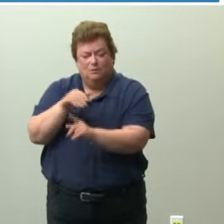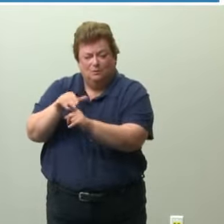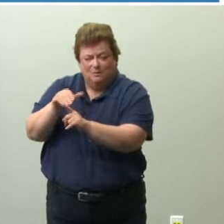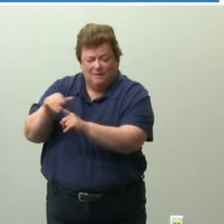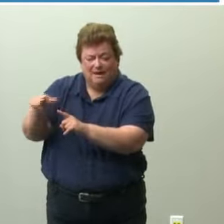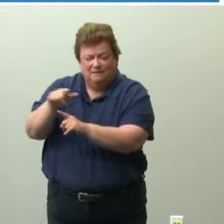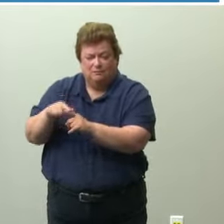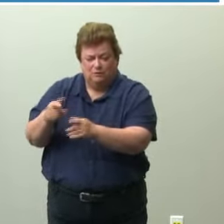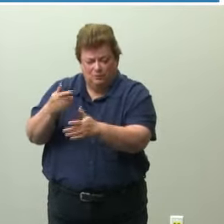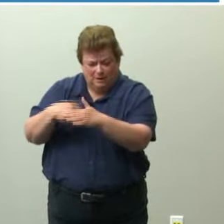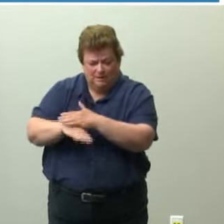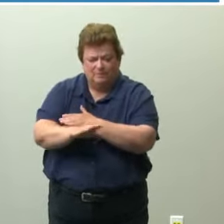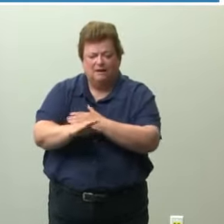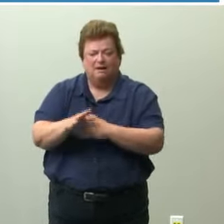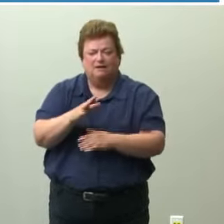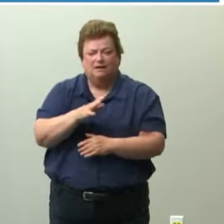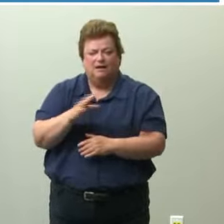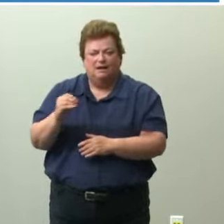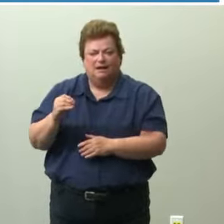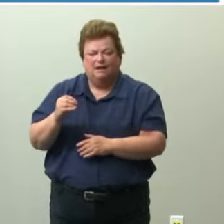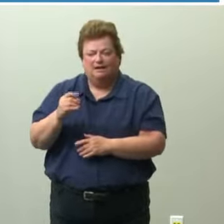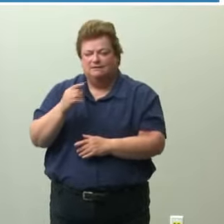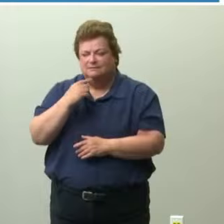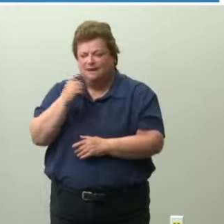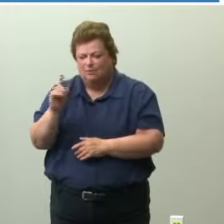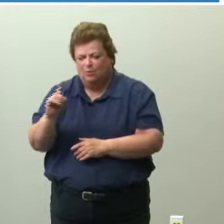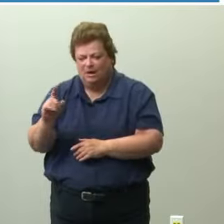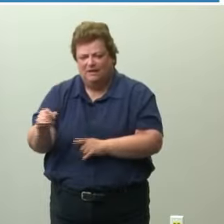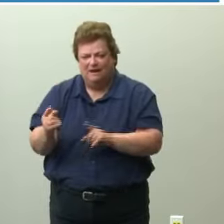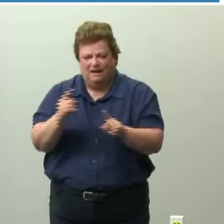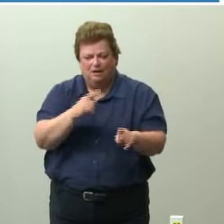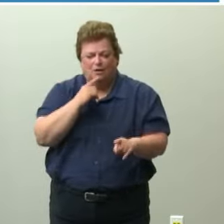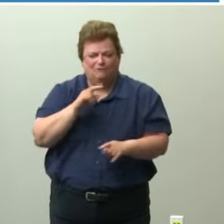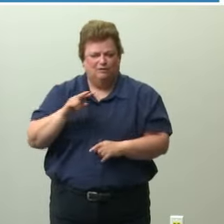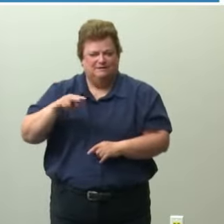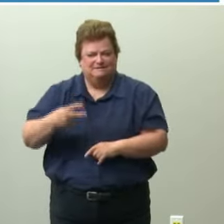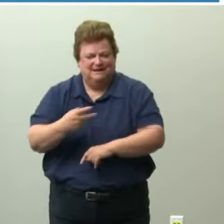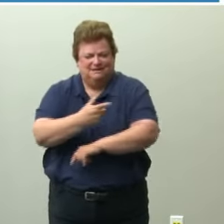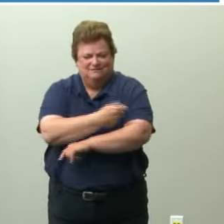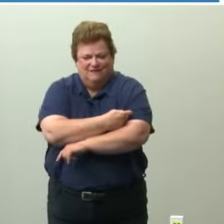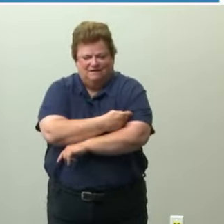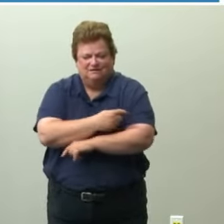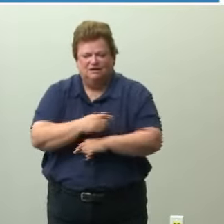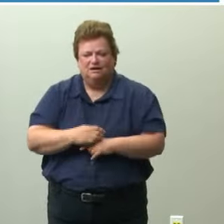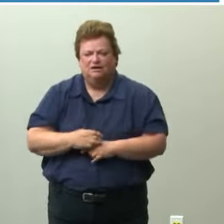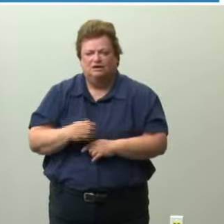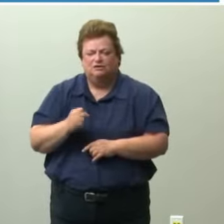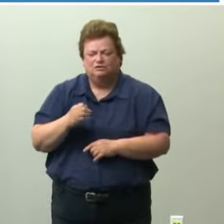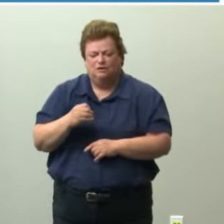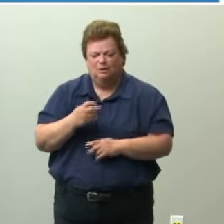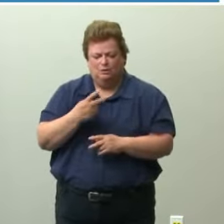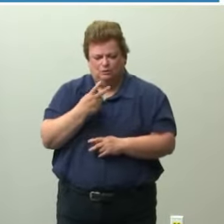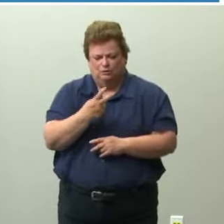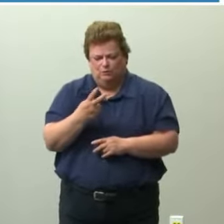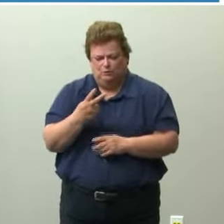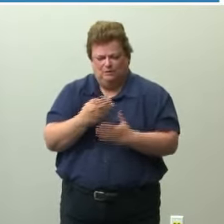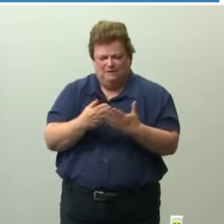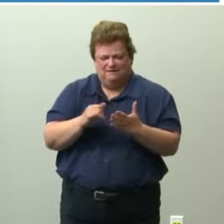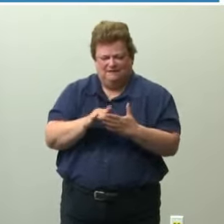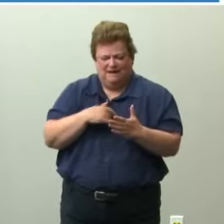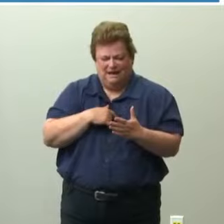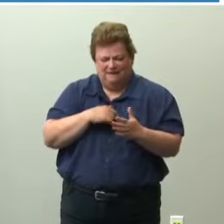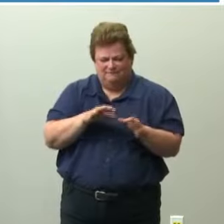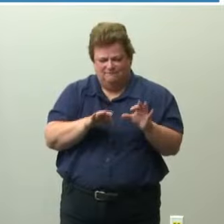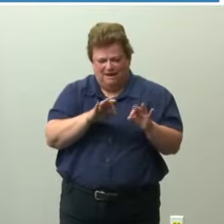and telling them locations they can come to. So those are two of the things in talking with the staff anecdotally that